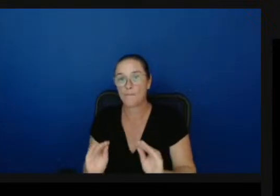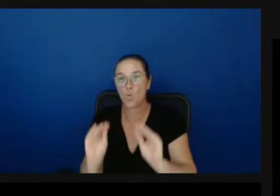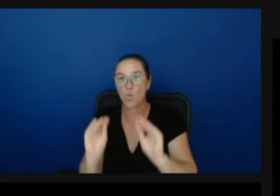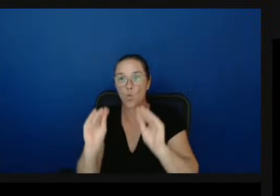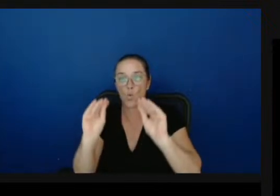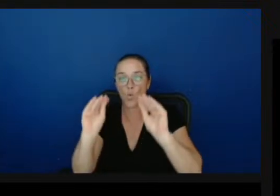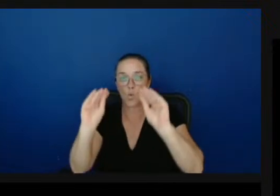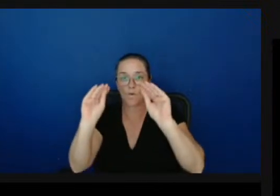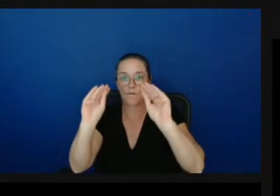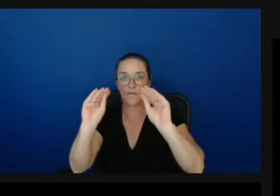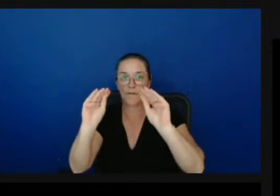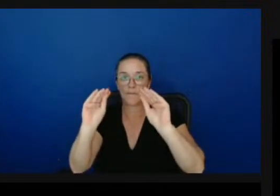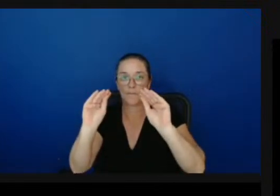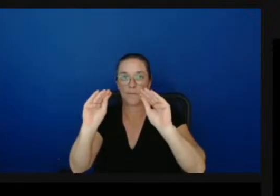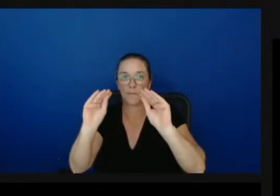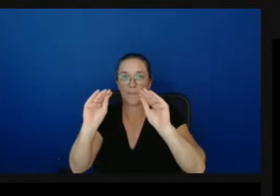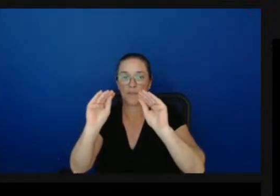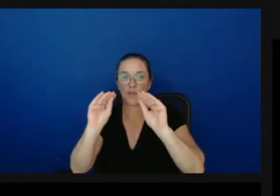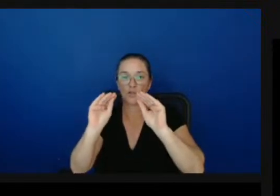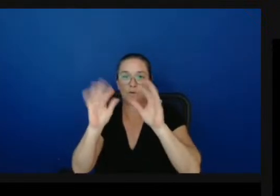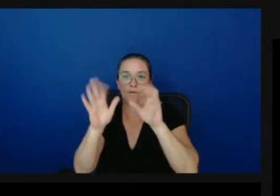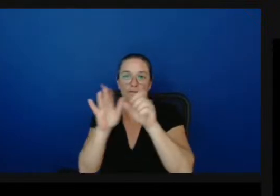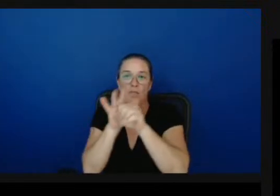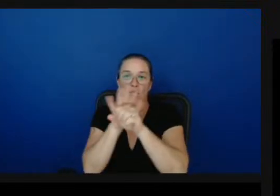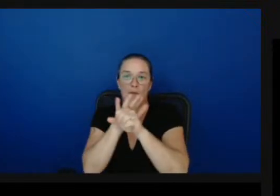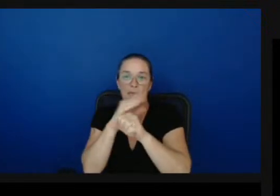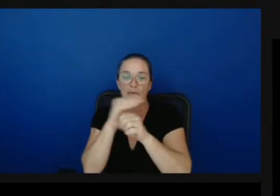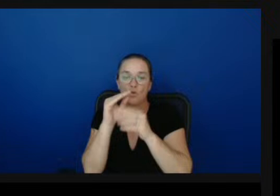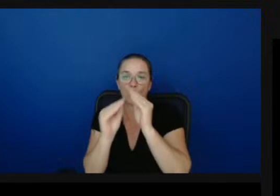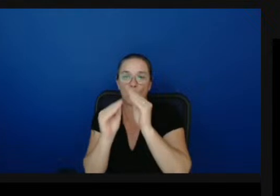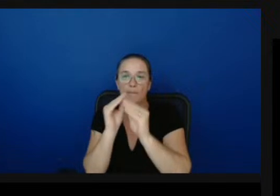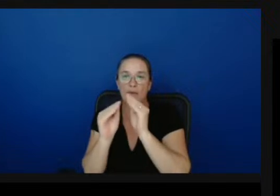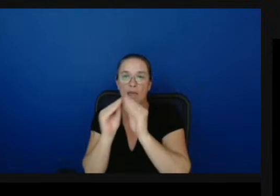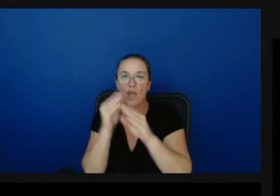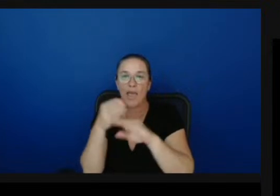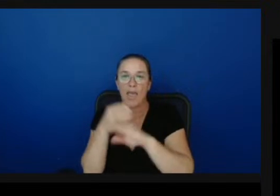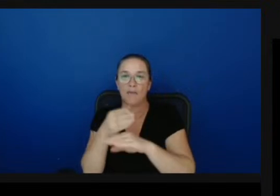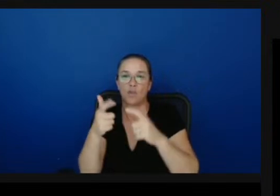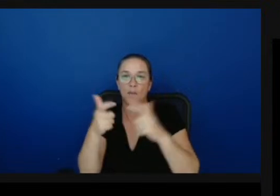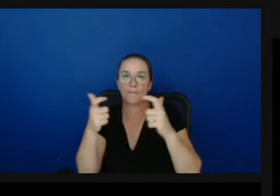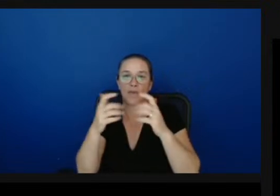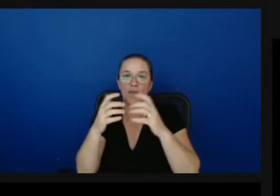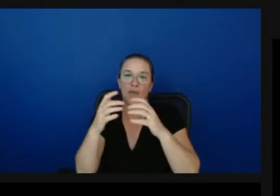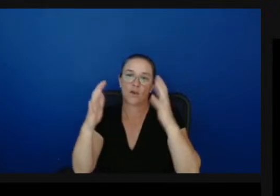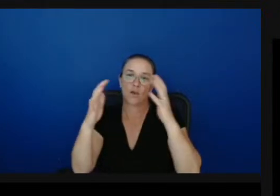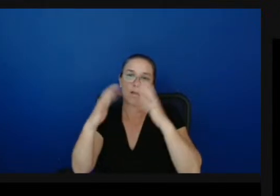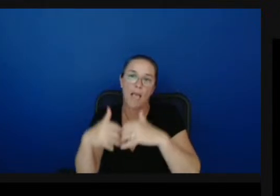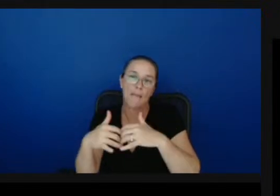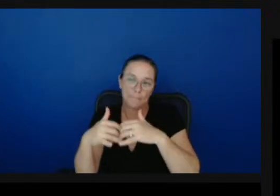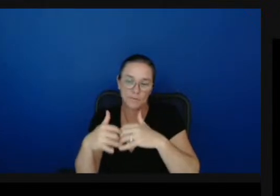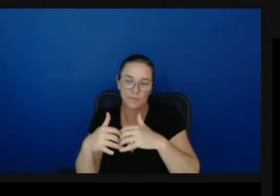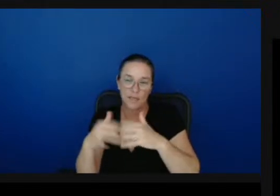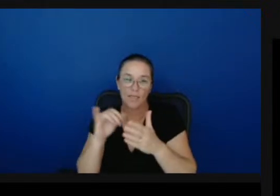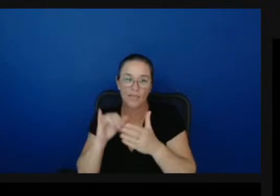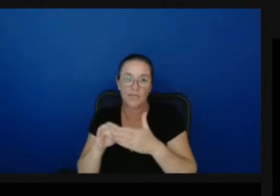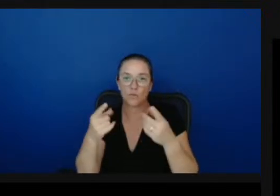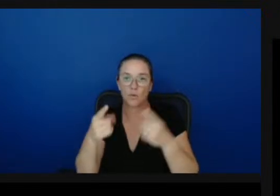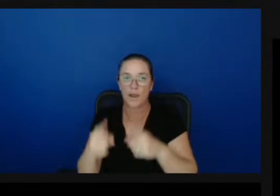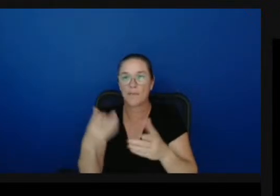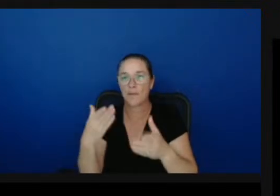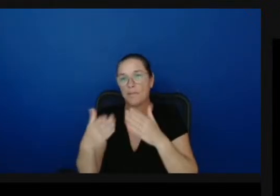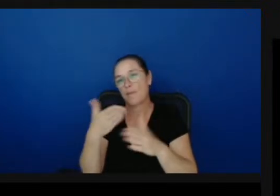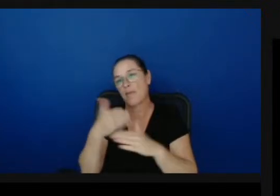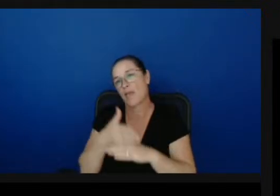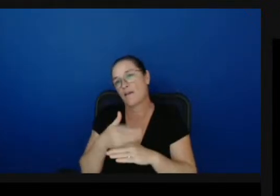to fill and repair after big earthquakes and collapses. Right? So that's what we think happened in a rift zone following 2018 to